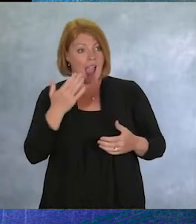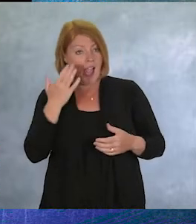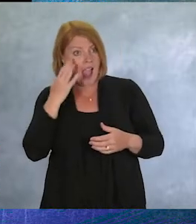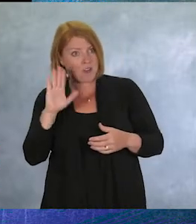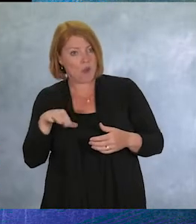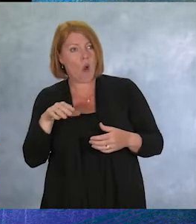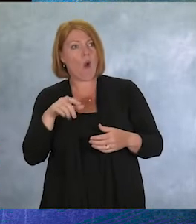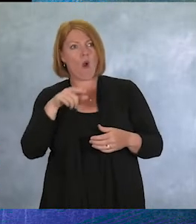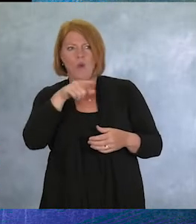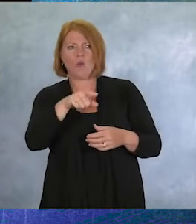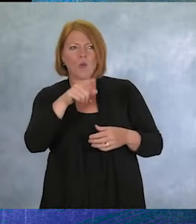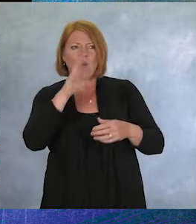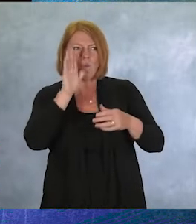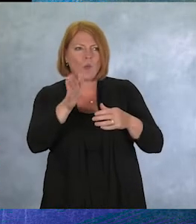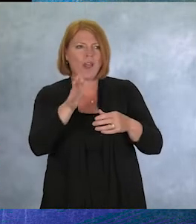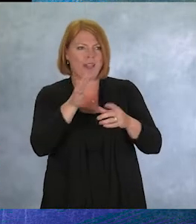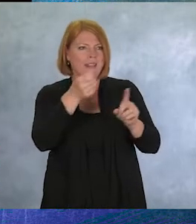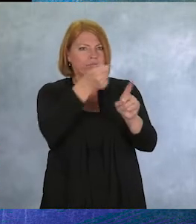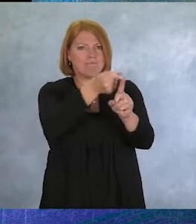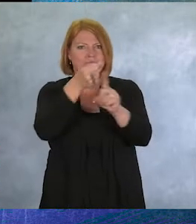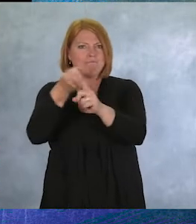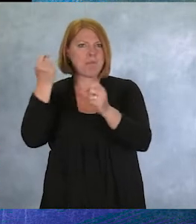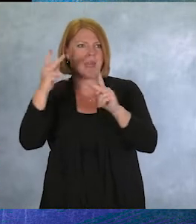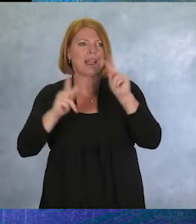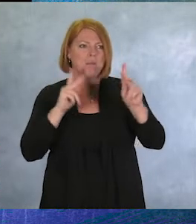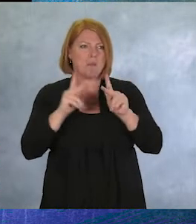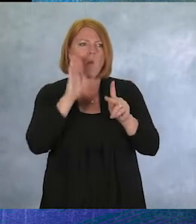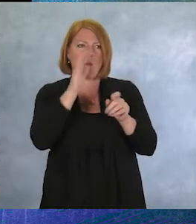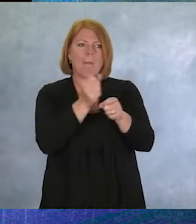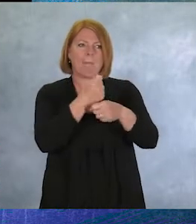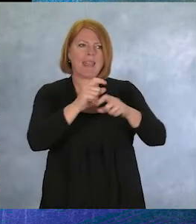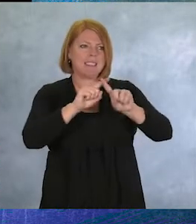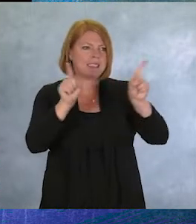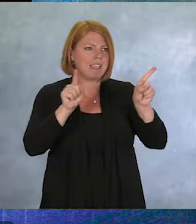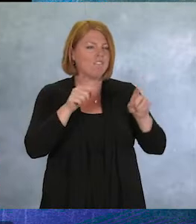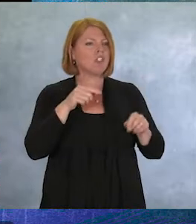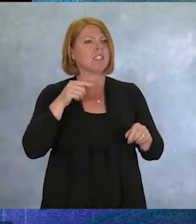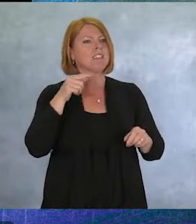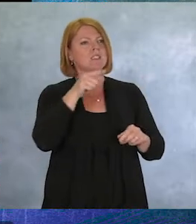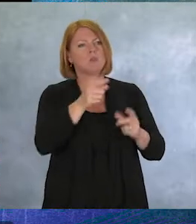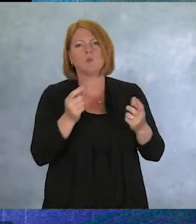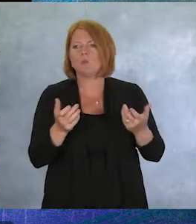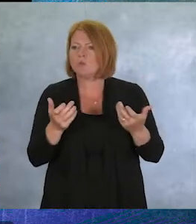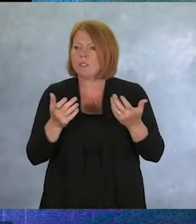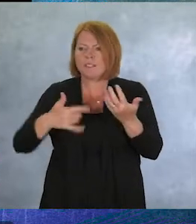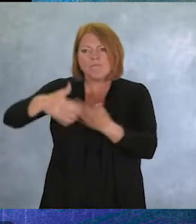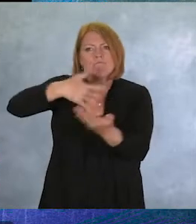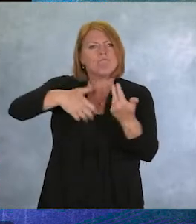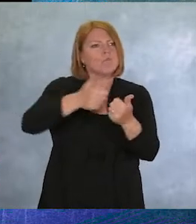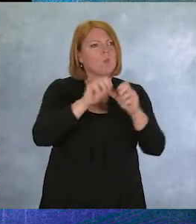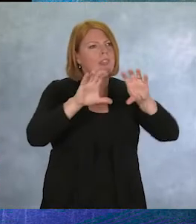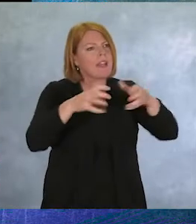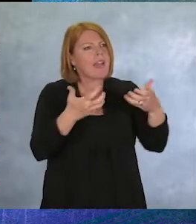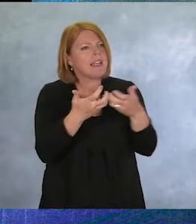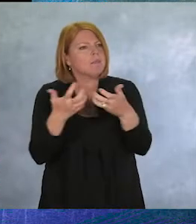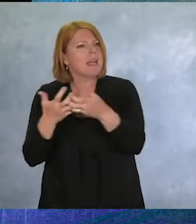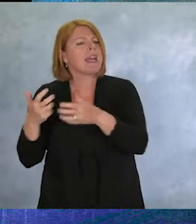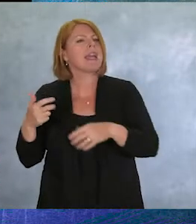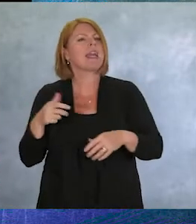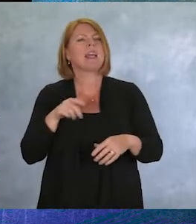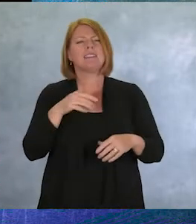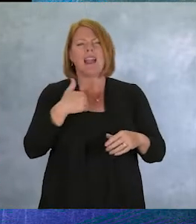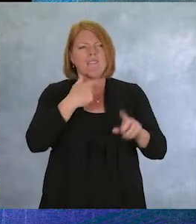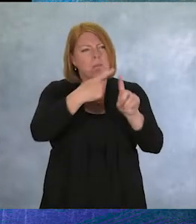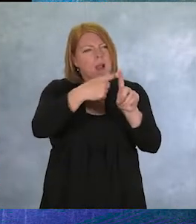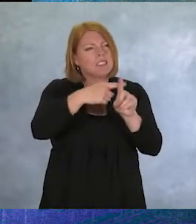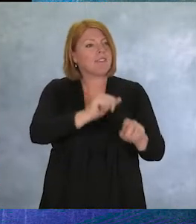I know that you're going to make a big difference. You obviously spend a lot of time talking to your classmates. You have a really